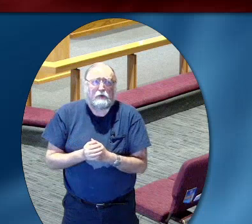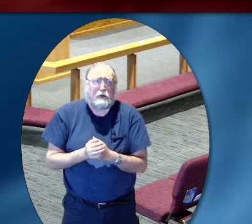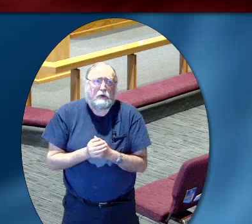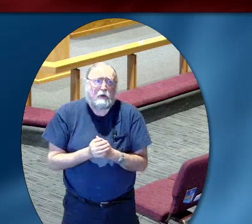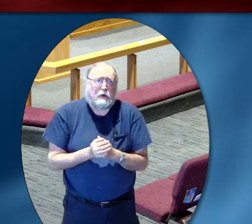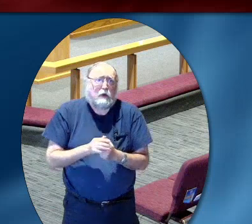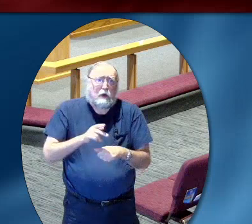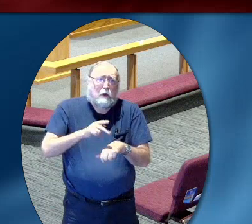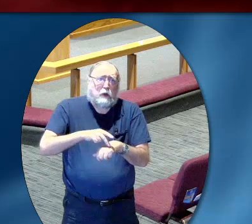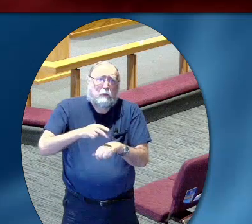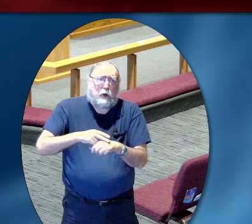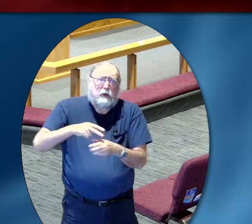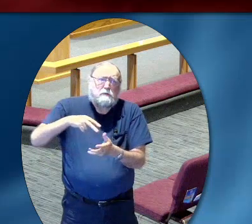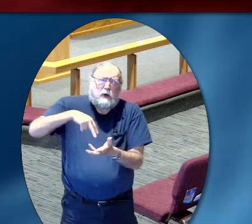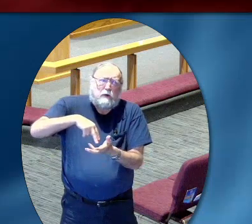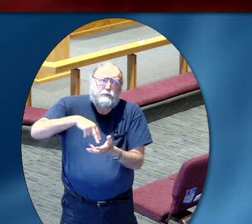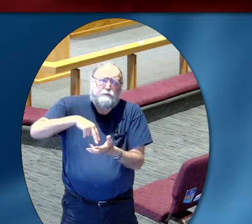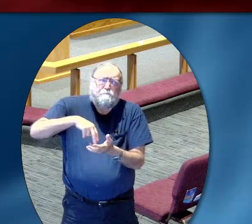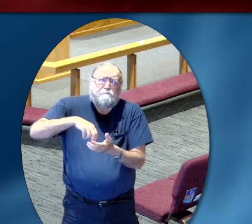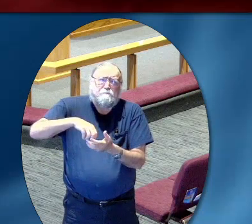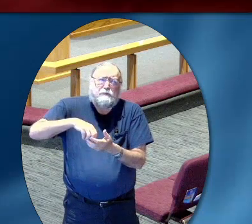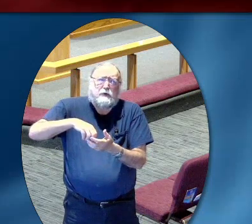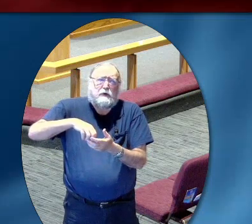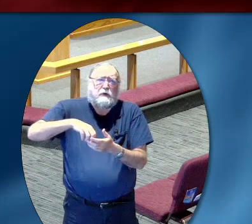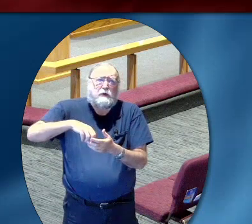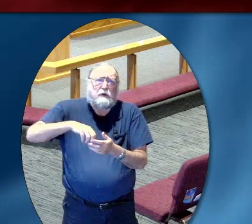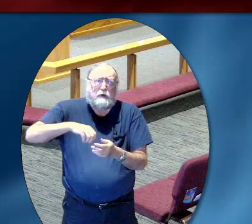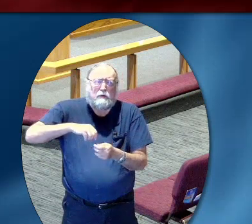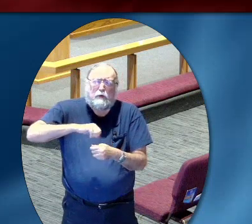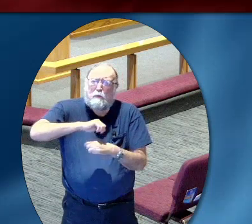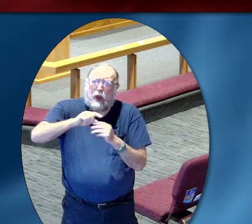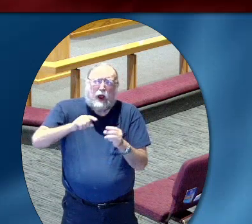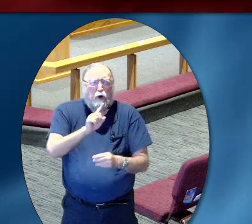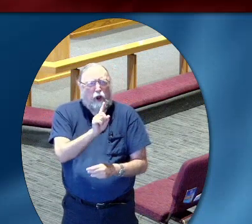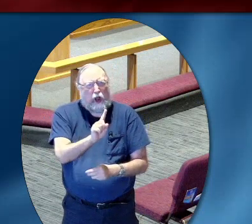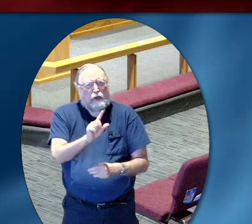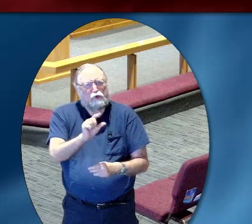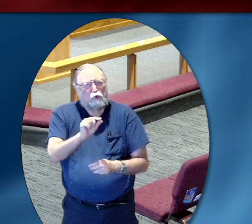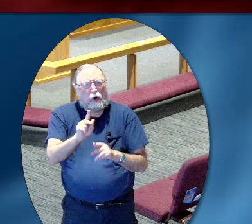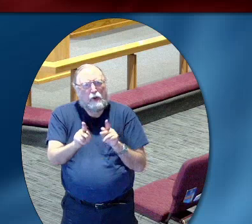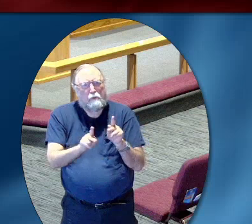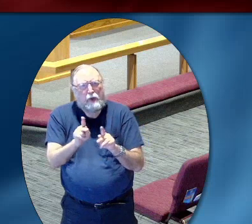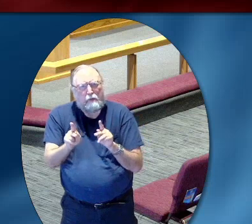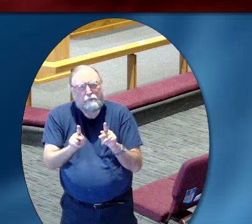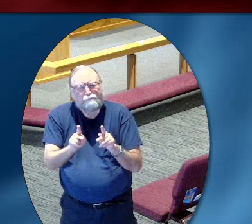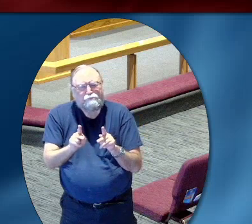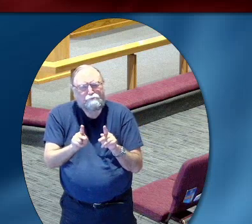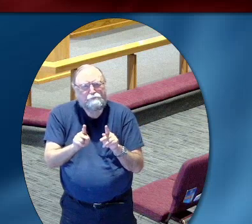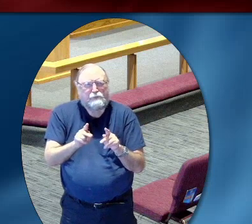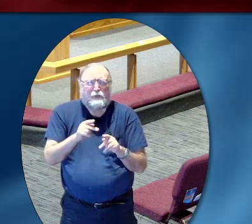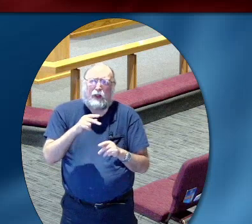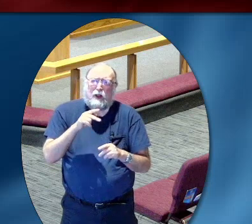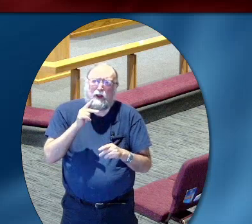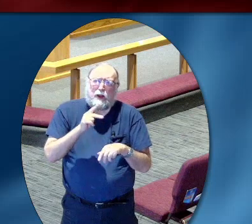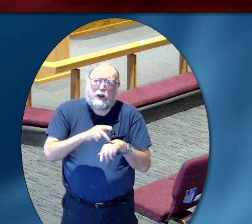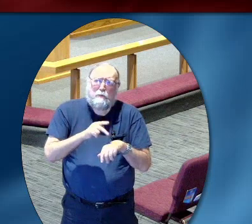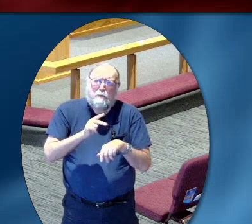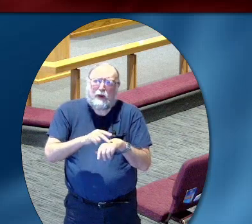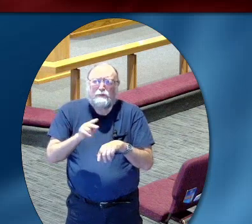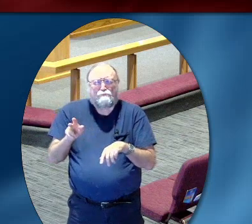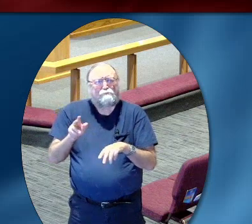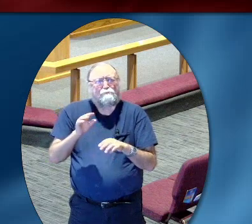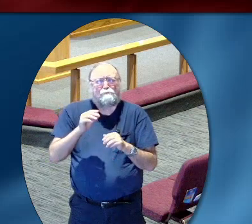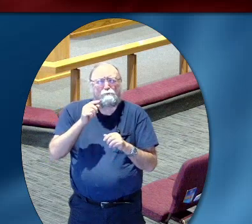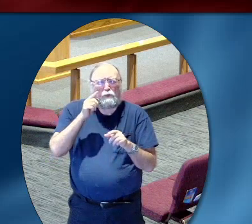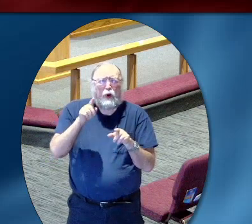stood up among the brothers. The company of persons was in all about 120, and